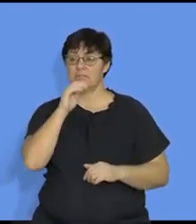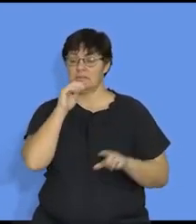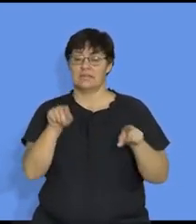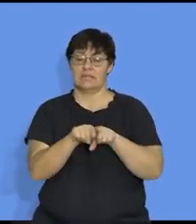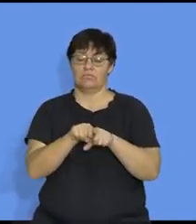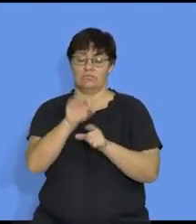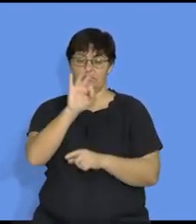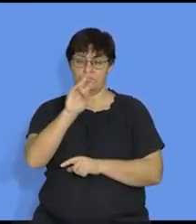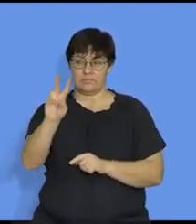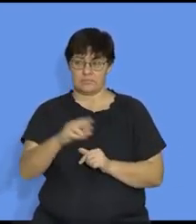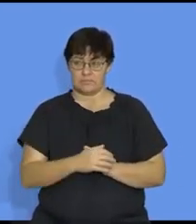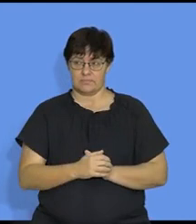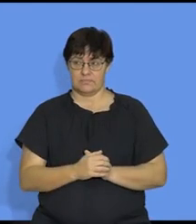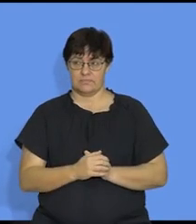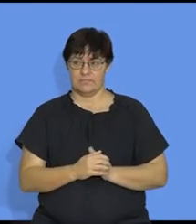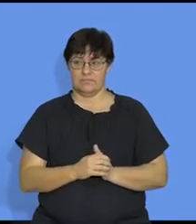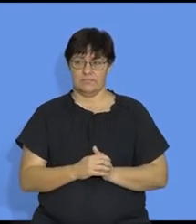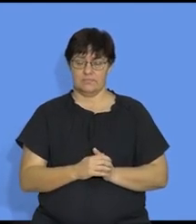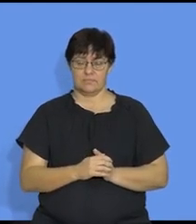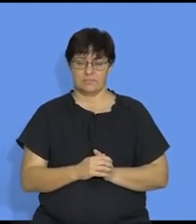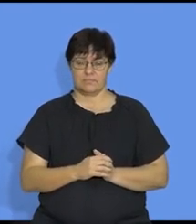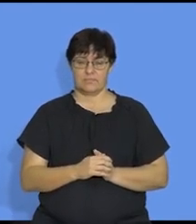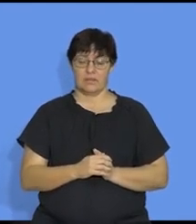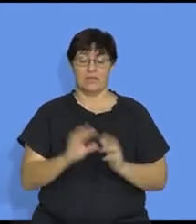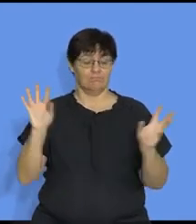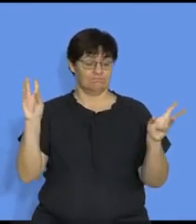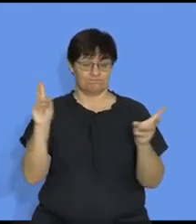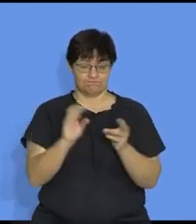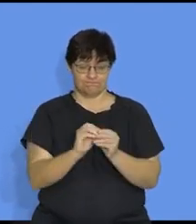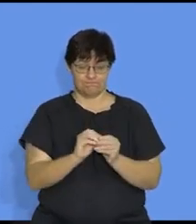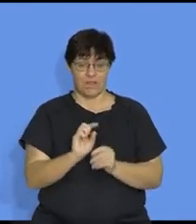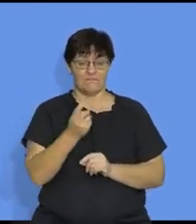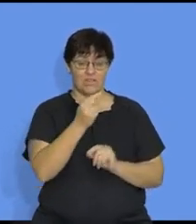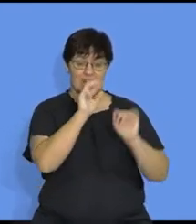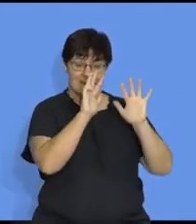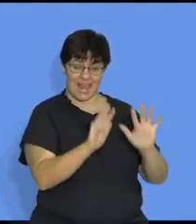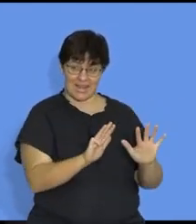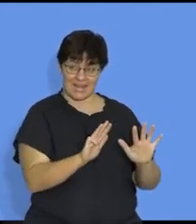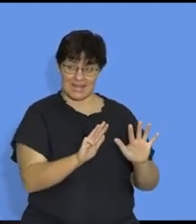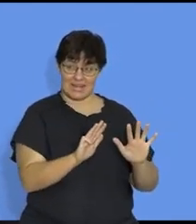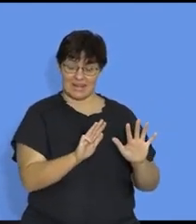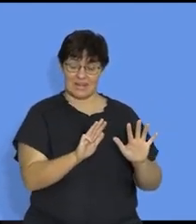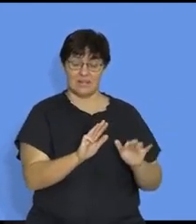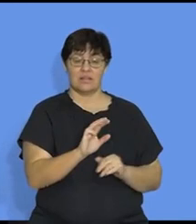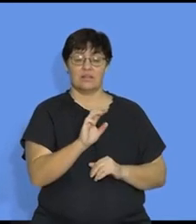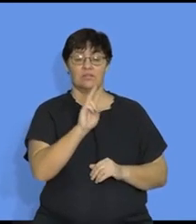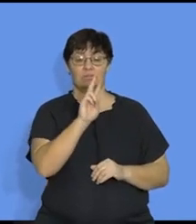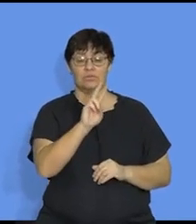have to be equal to 32. And the sum of the first 9 terms